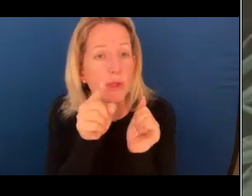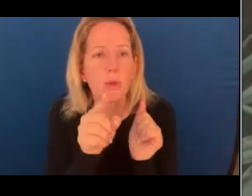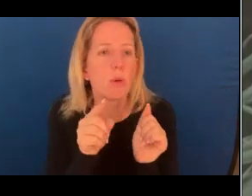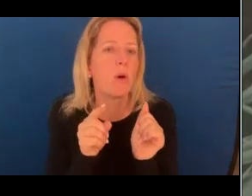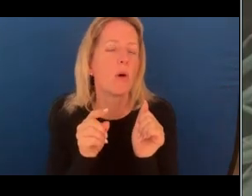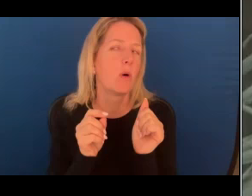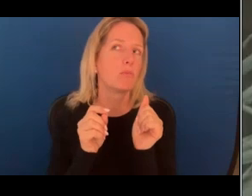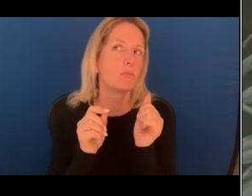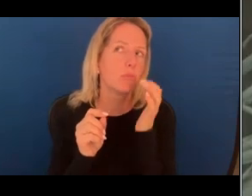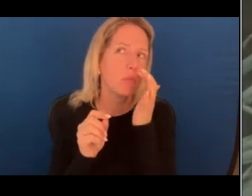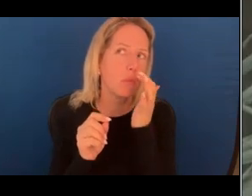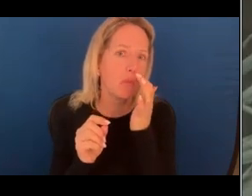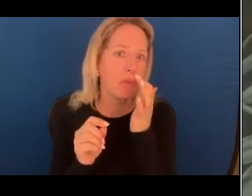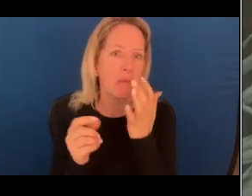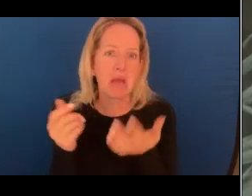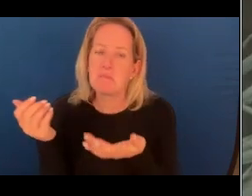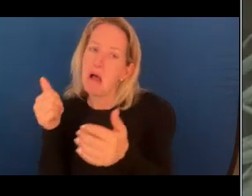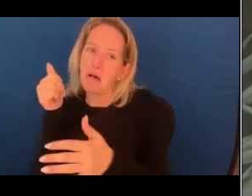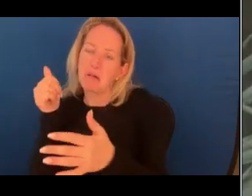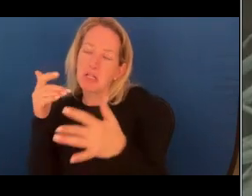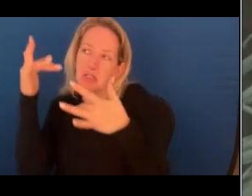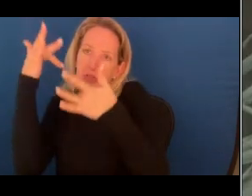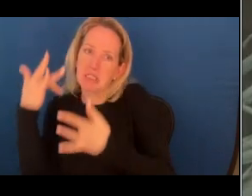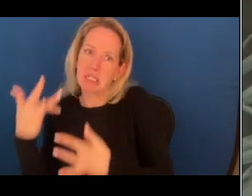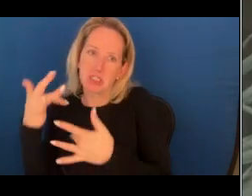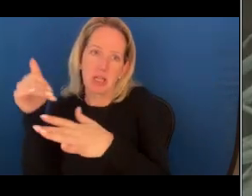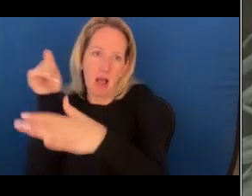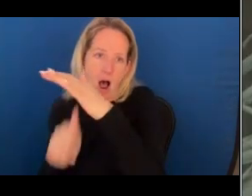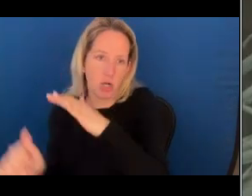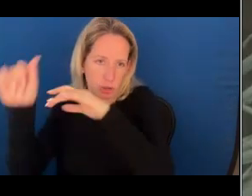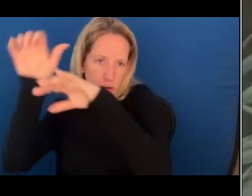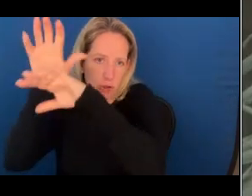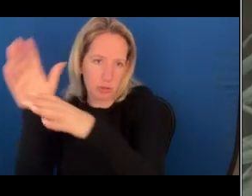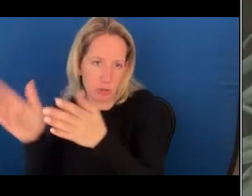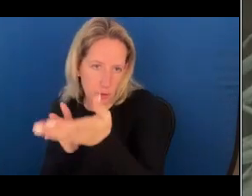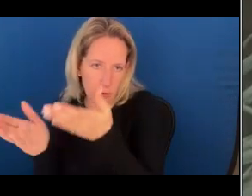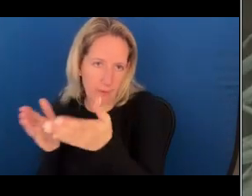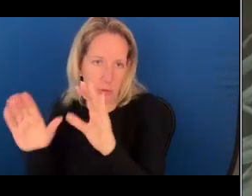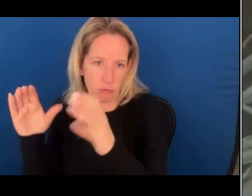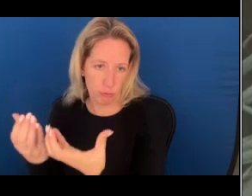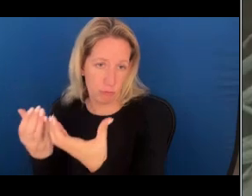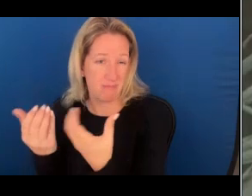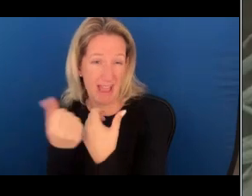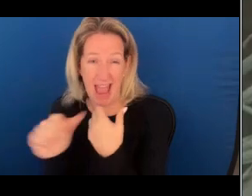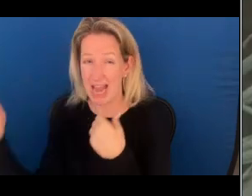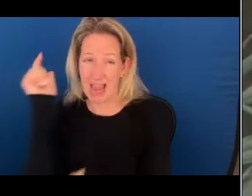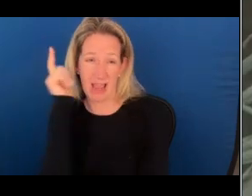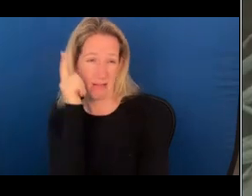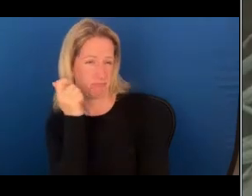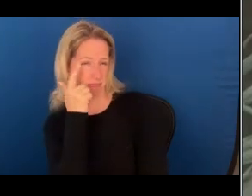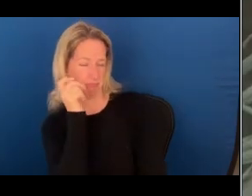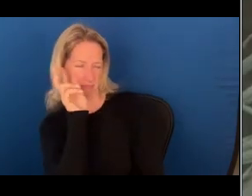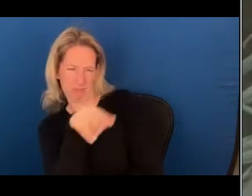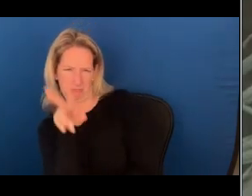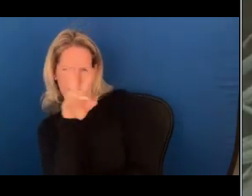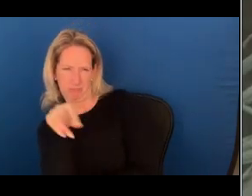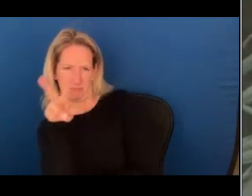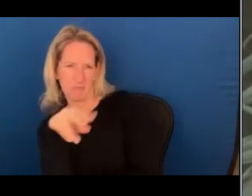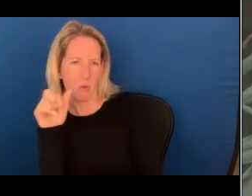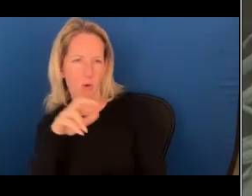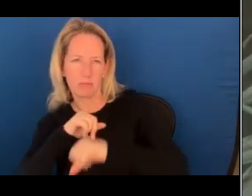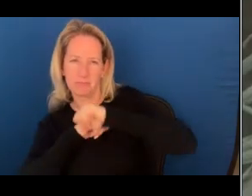the traditionally underserved groups, skepticism or resistance to providing feedback and making